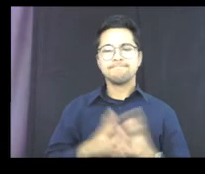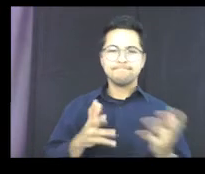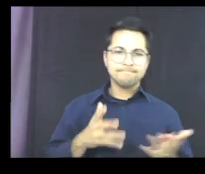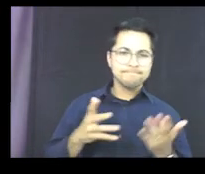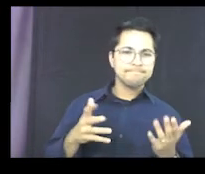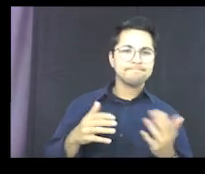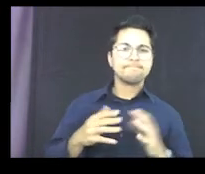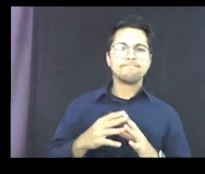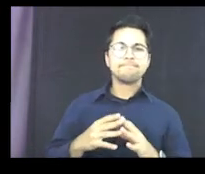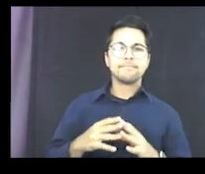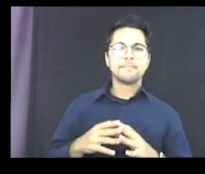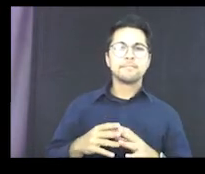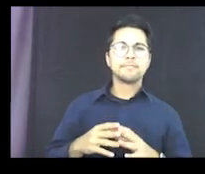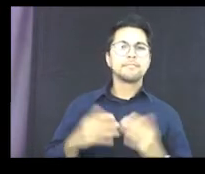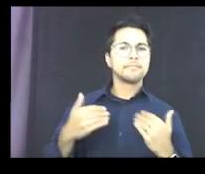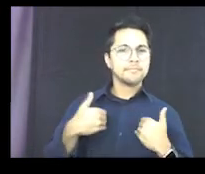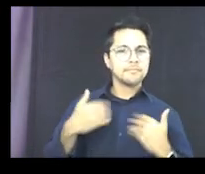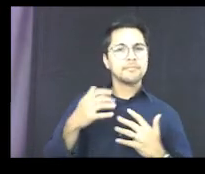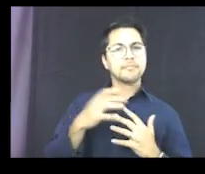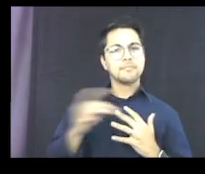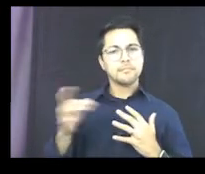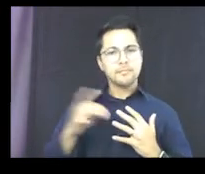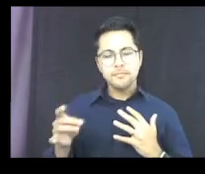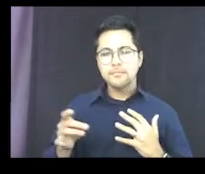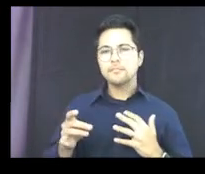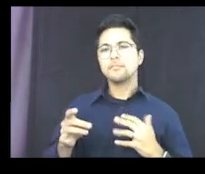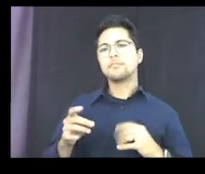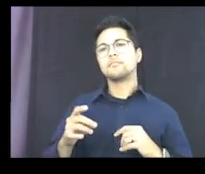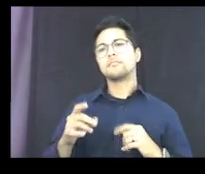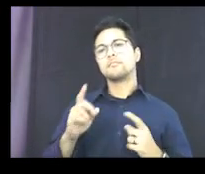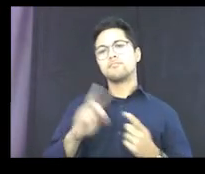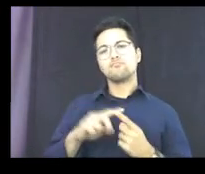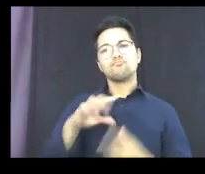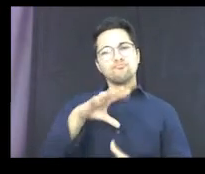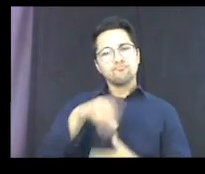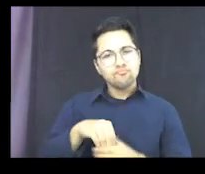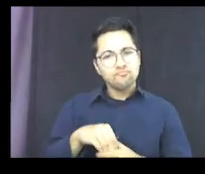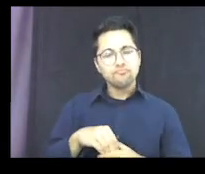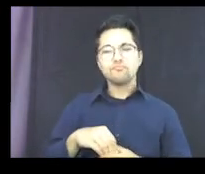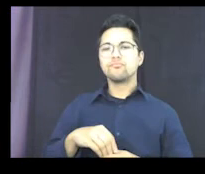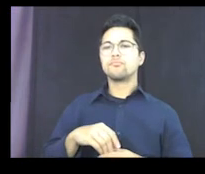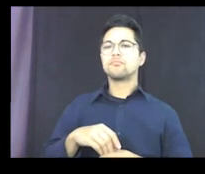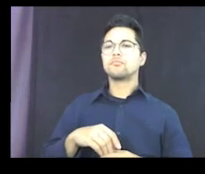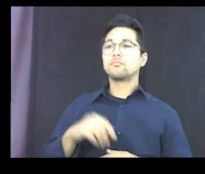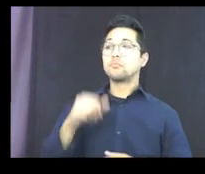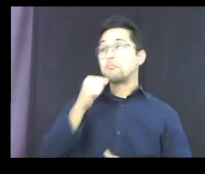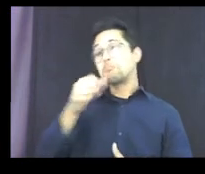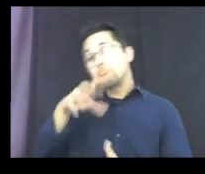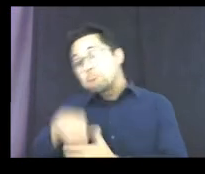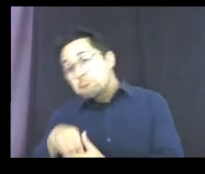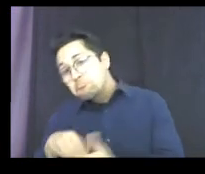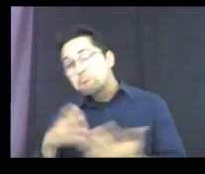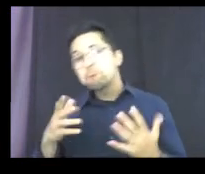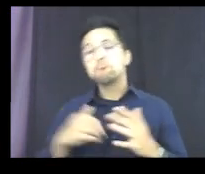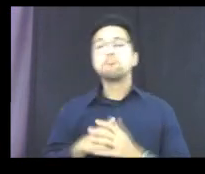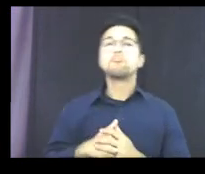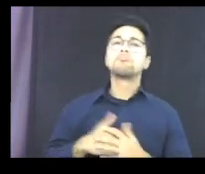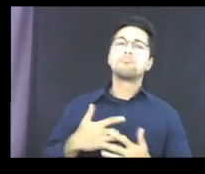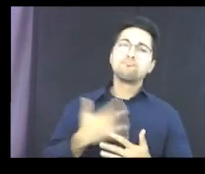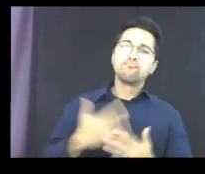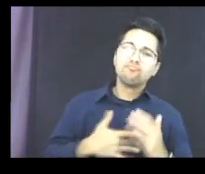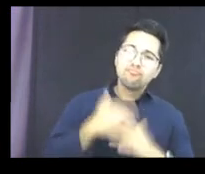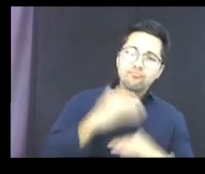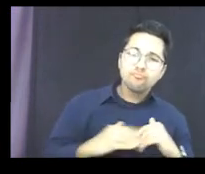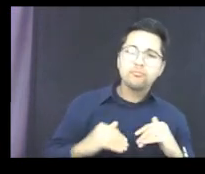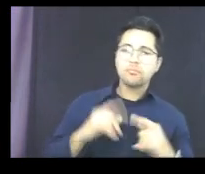have the options to participate, not participate, feel